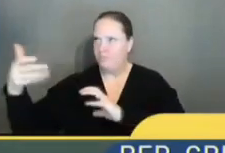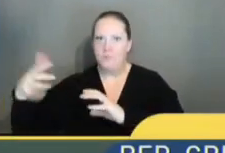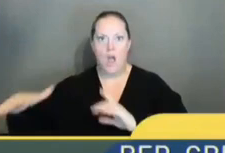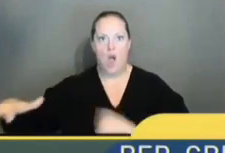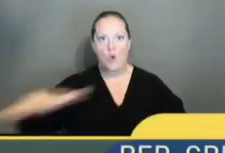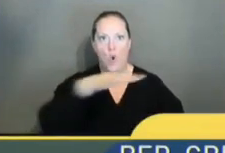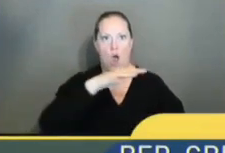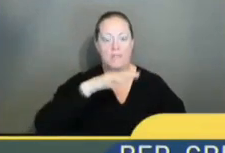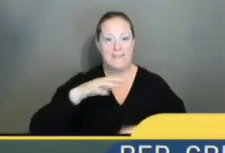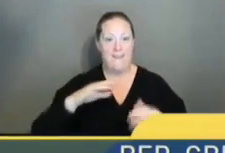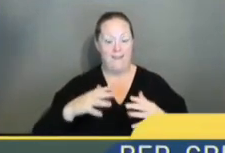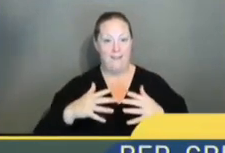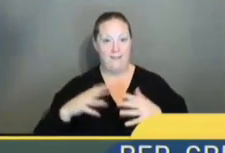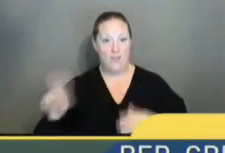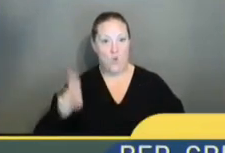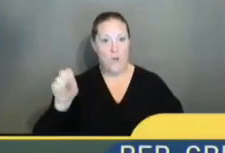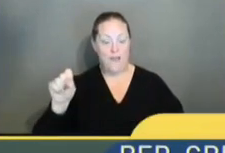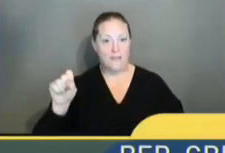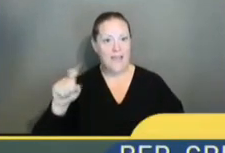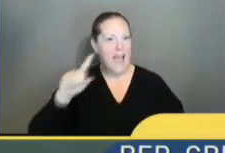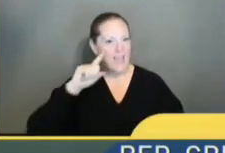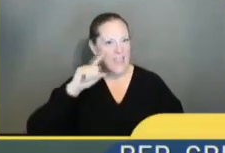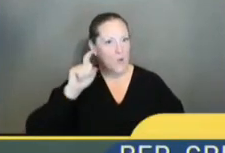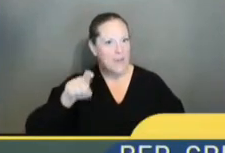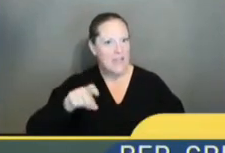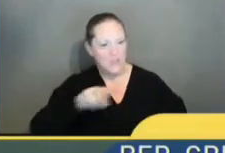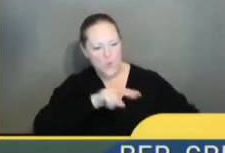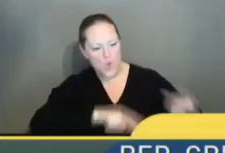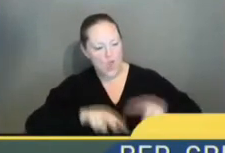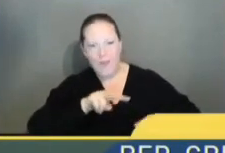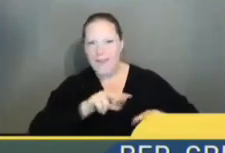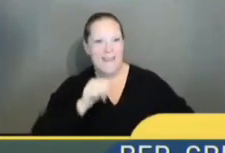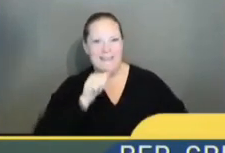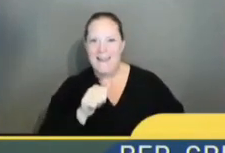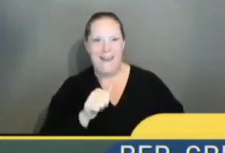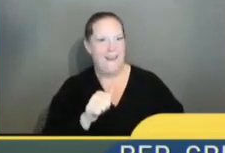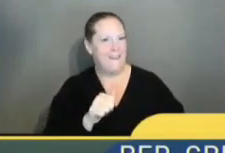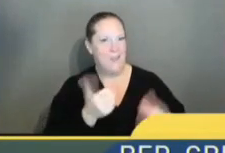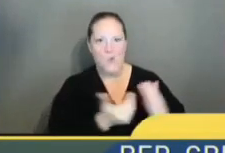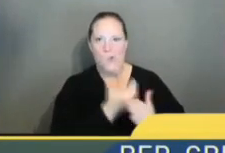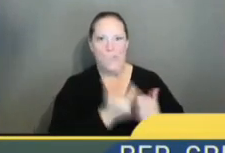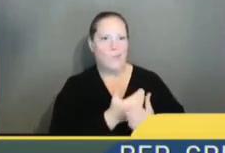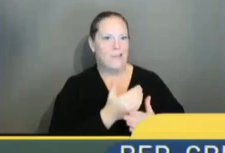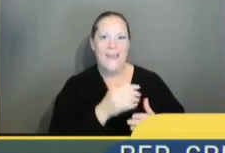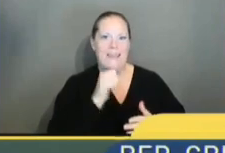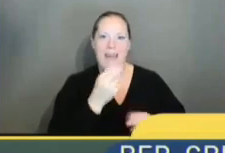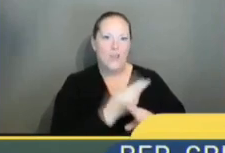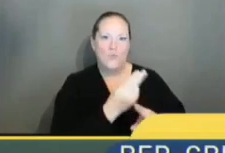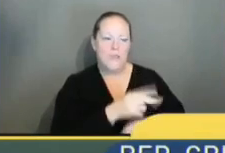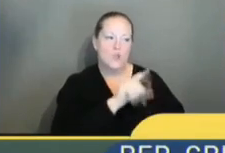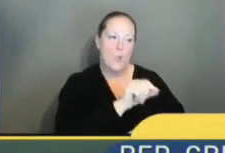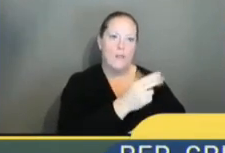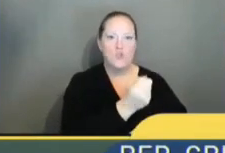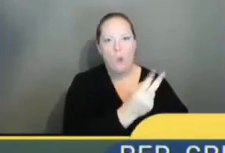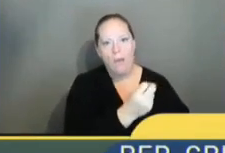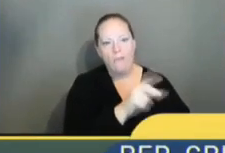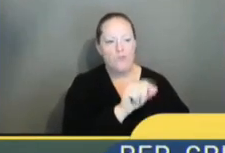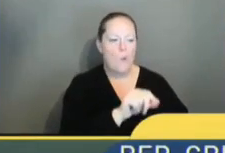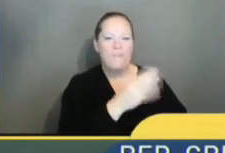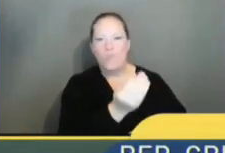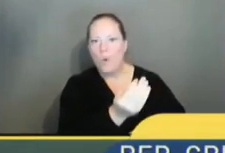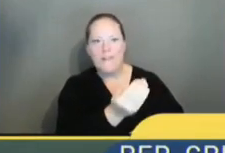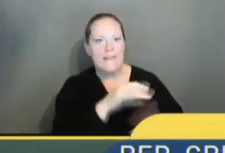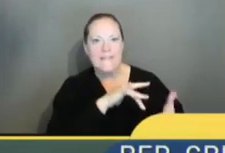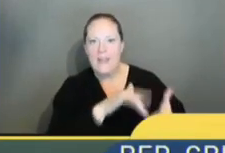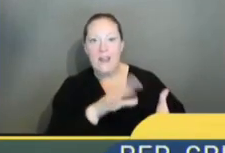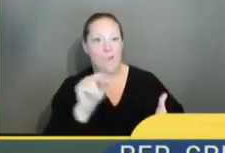than just dusting off a 2012 or 2014 study. We're in a brave new world, and I think with that new data, that new information, we're